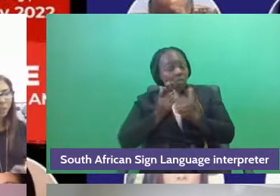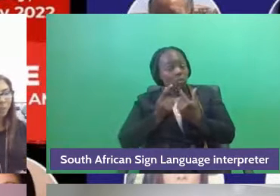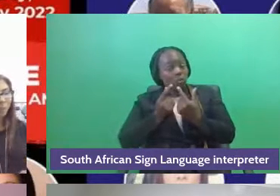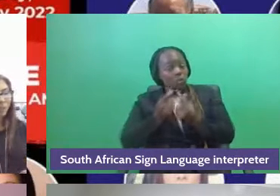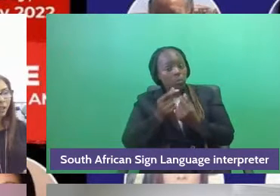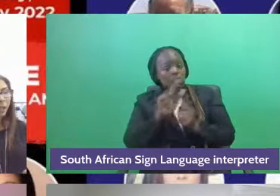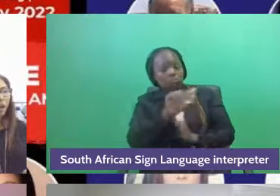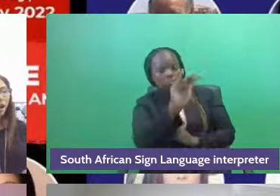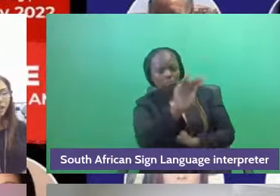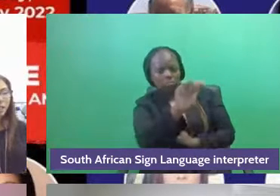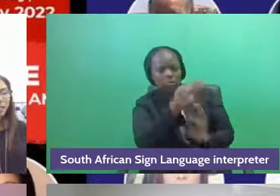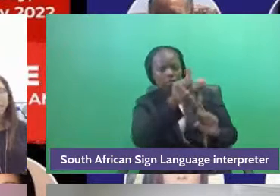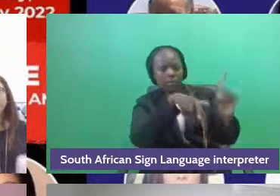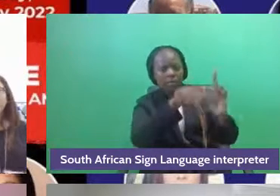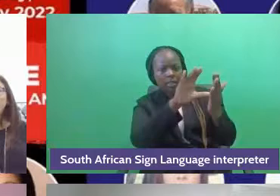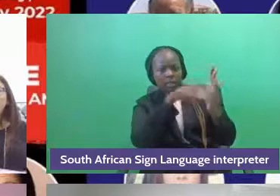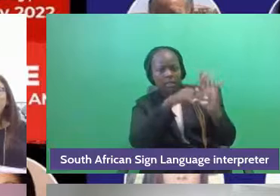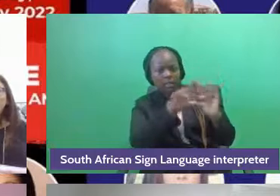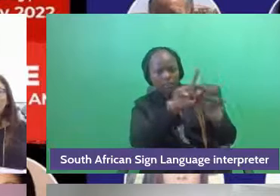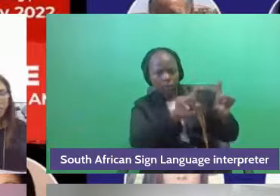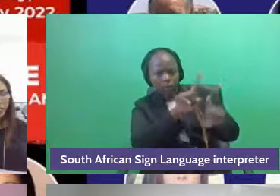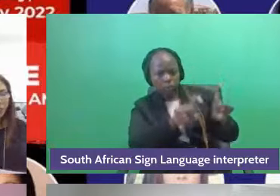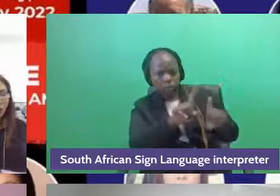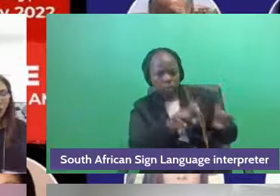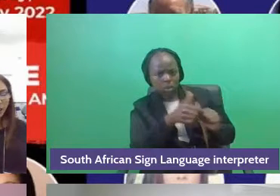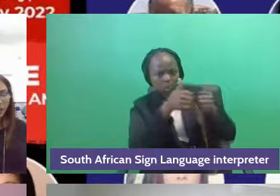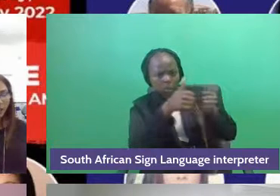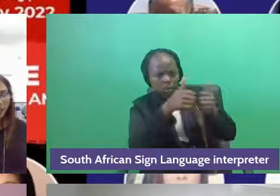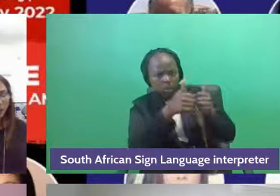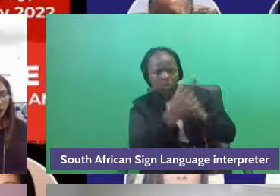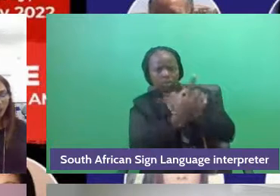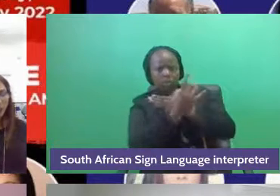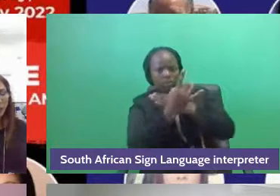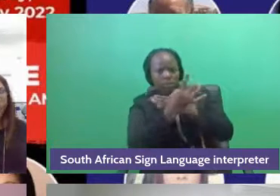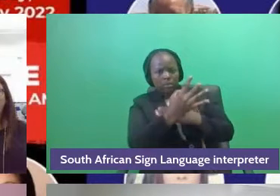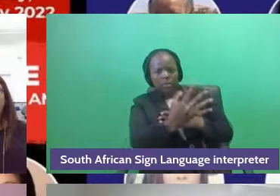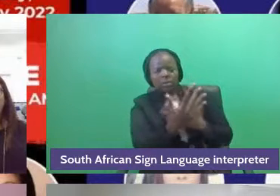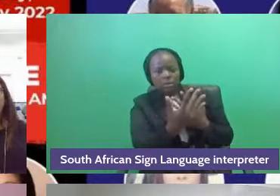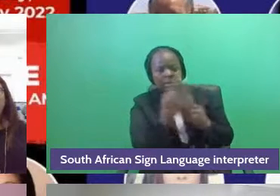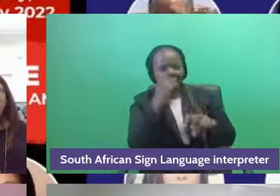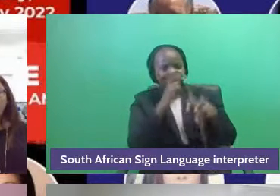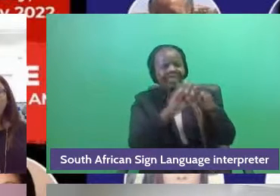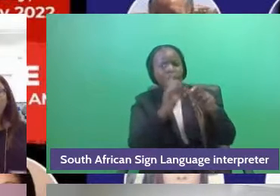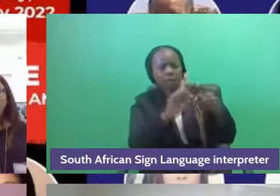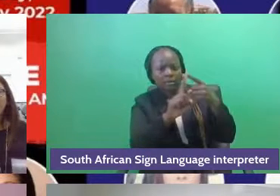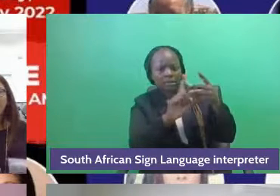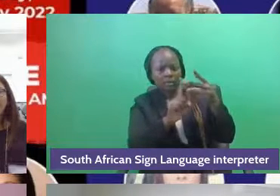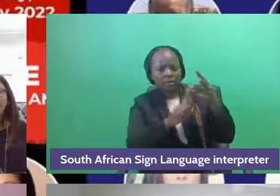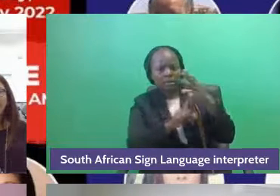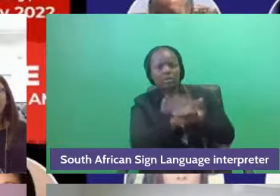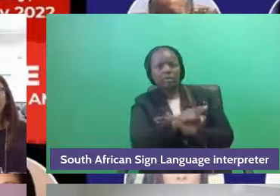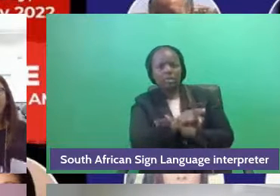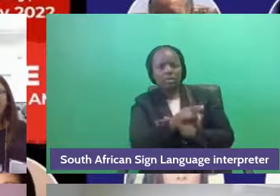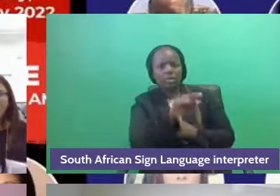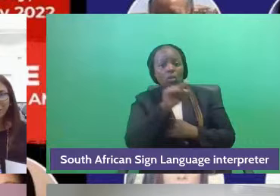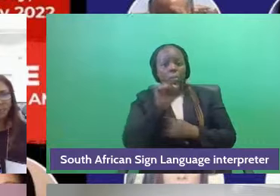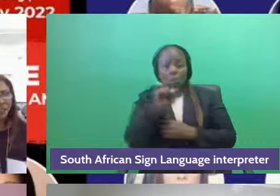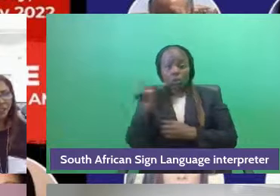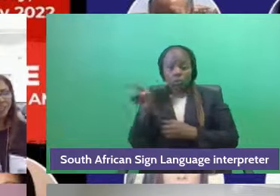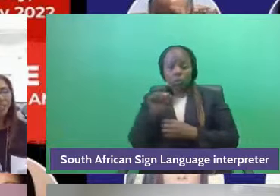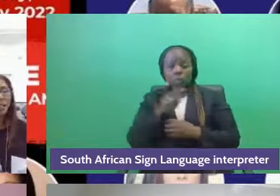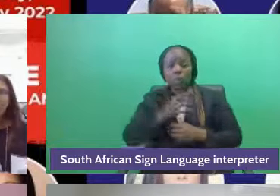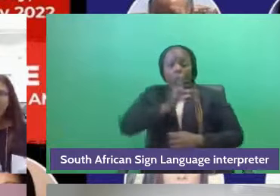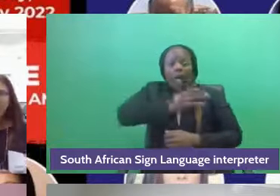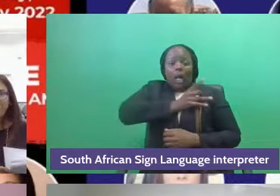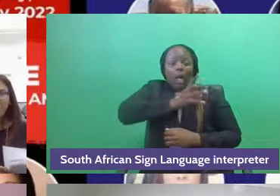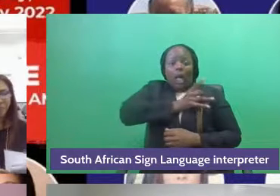engage with them, ask them to actually tell you what their individual needs are. Don't be intimidated, approach